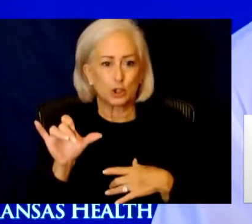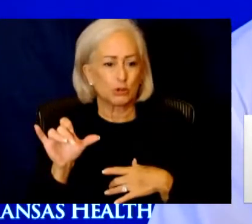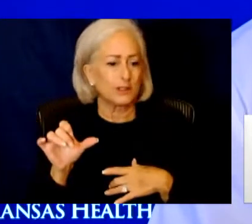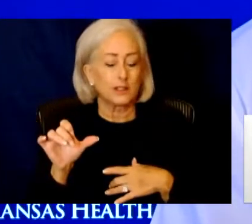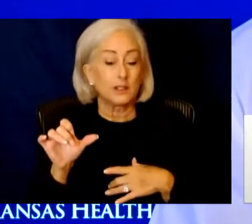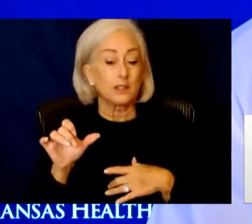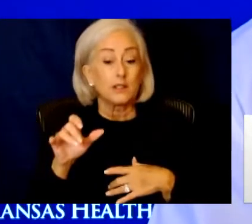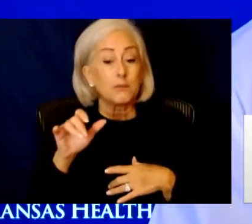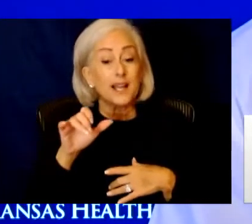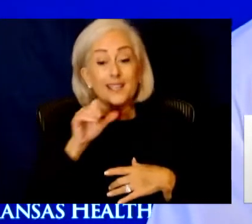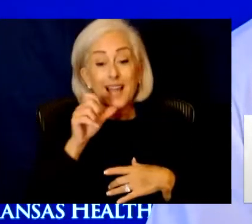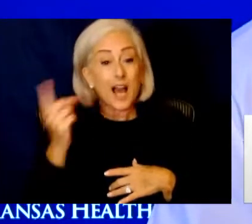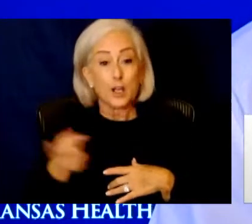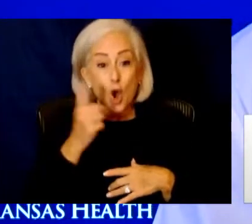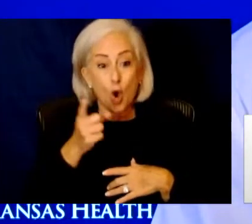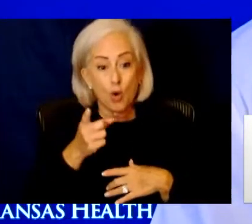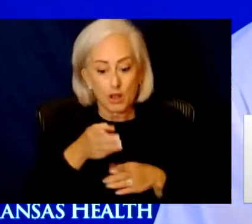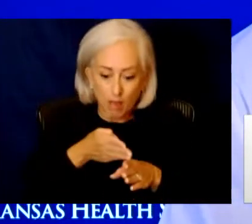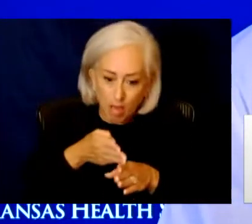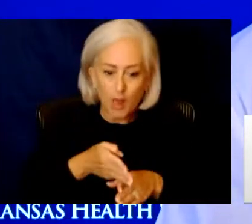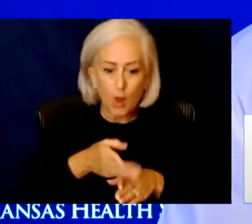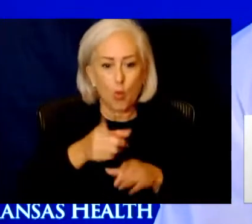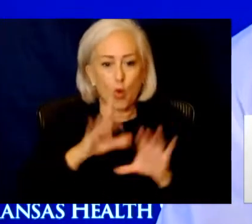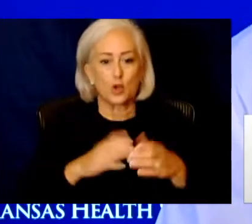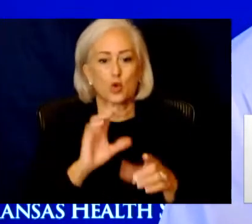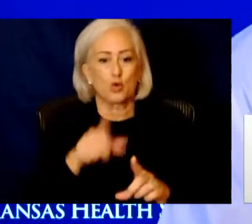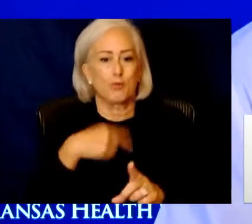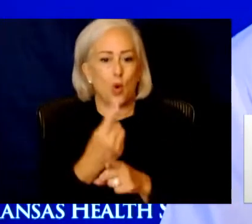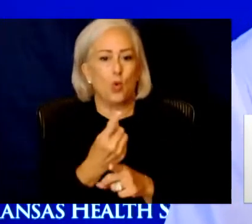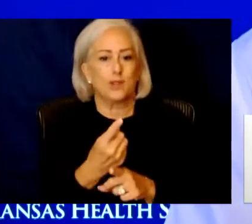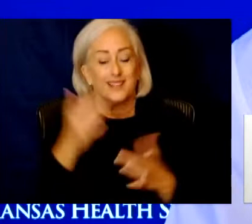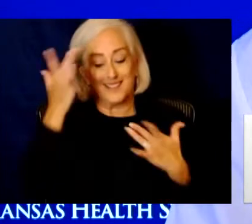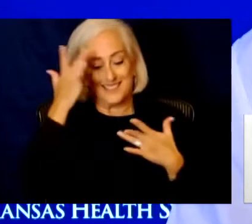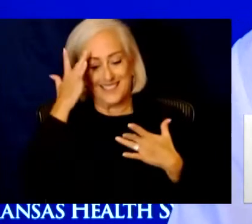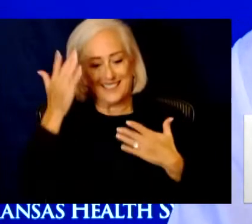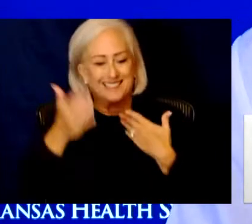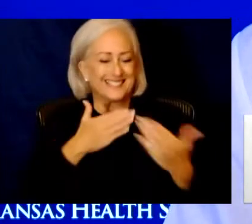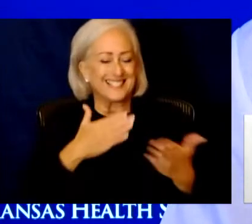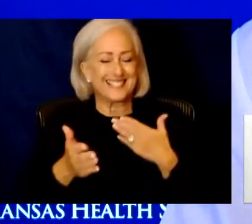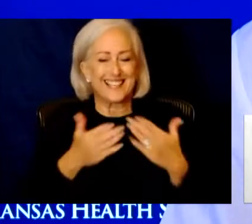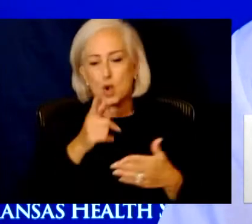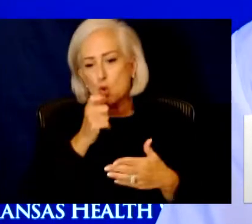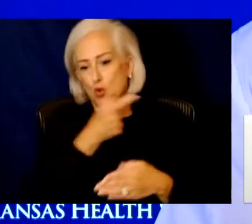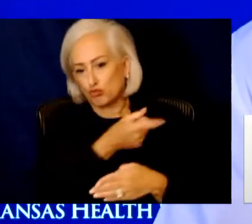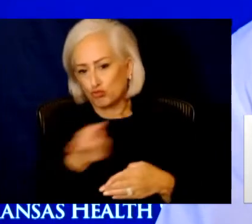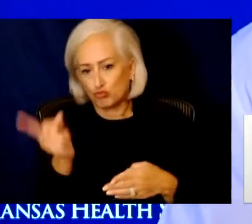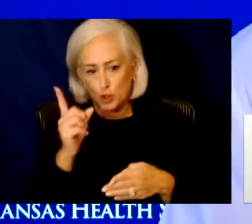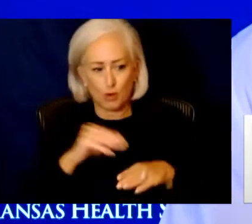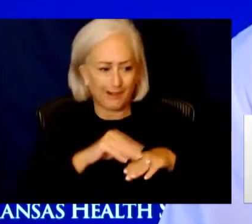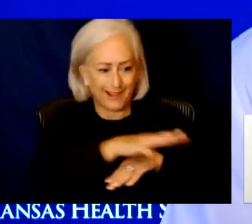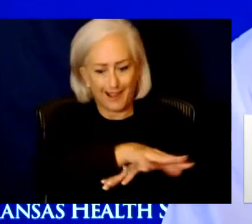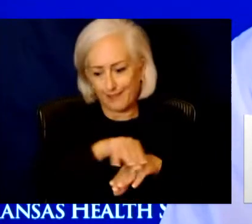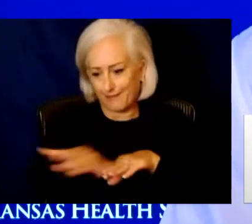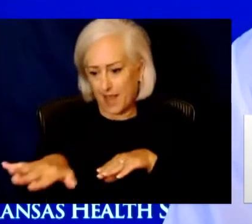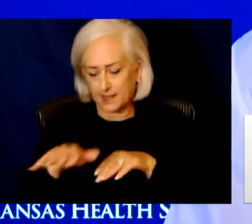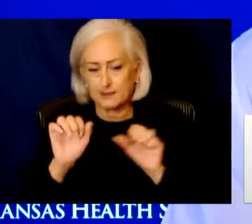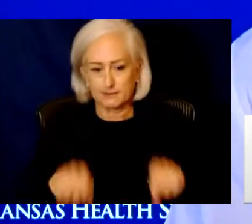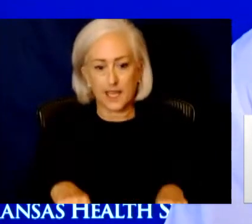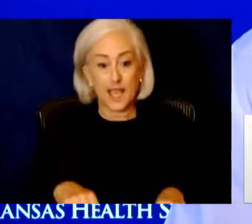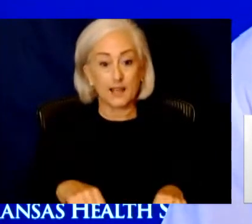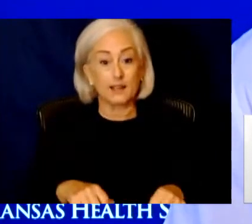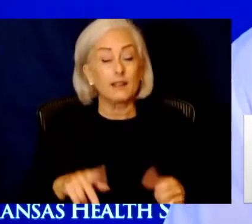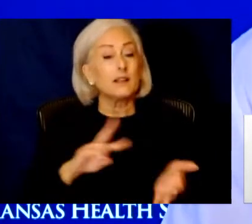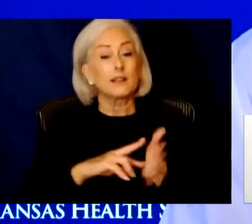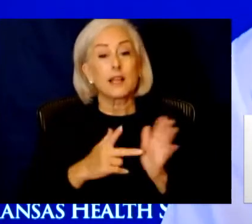the viruses, the infections don't care who you are. We know that other people can be infected. And so I think what this says is we need